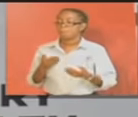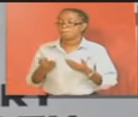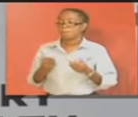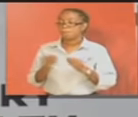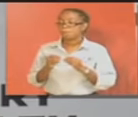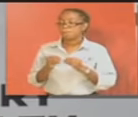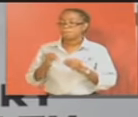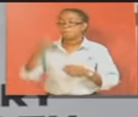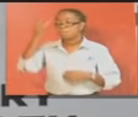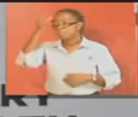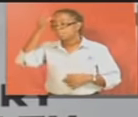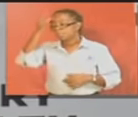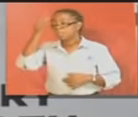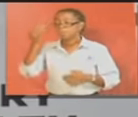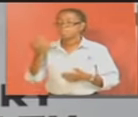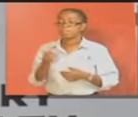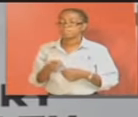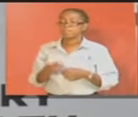Tobago. Thank you.